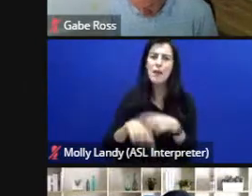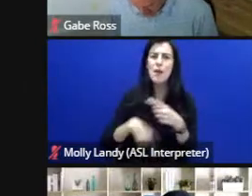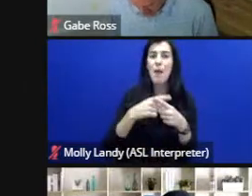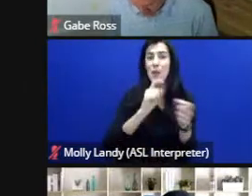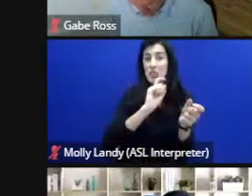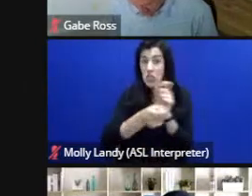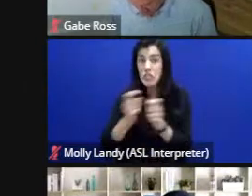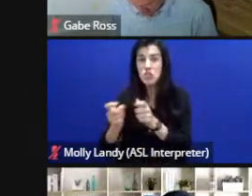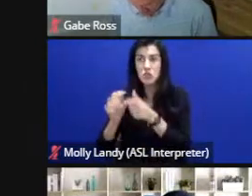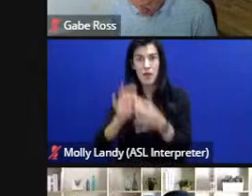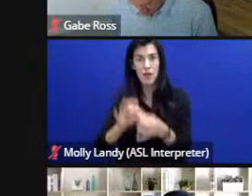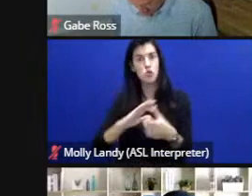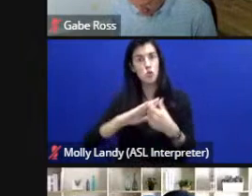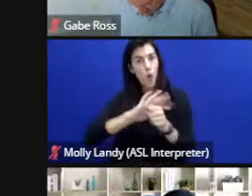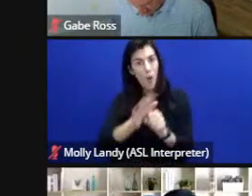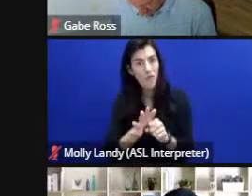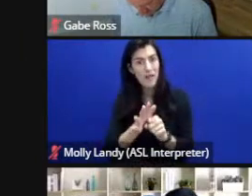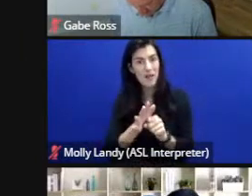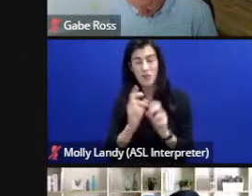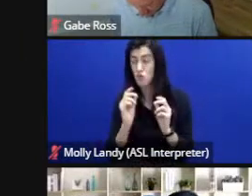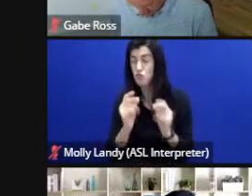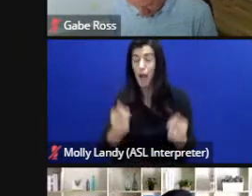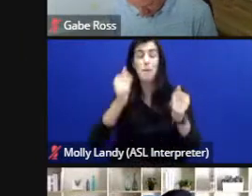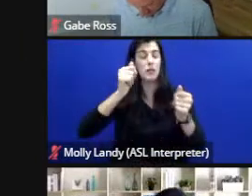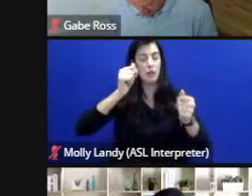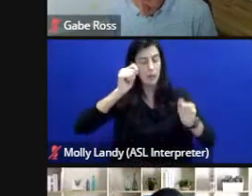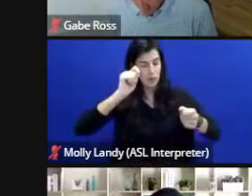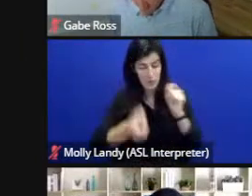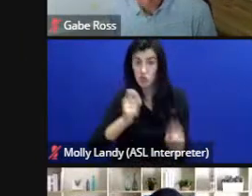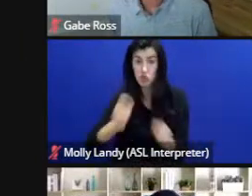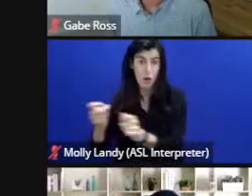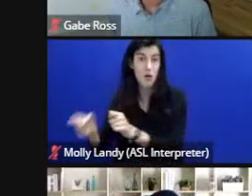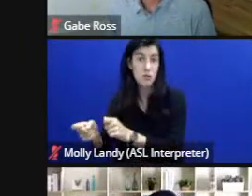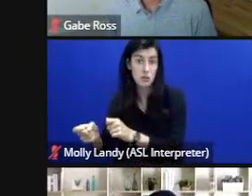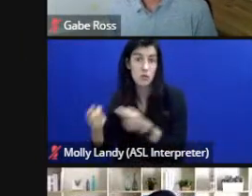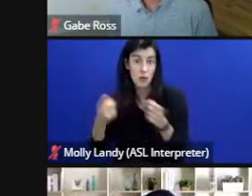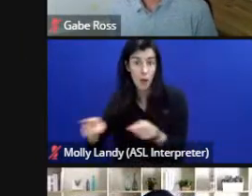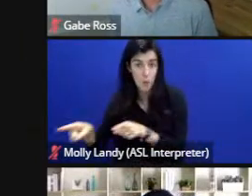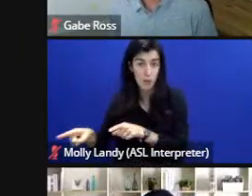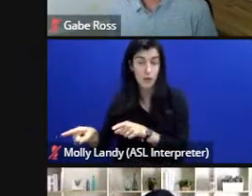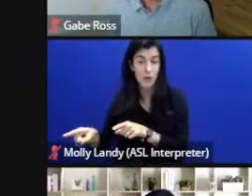are changing. And I can't think of a better person to share that